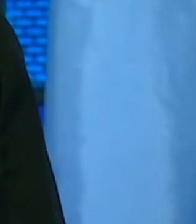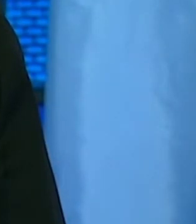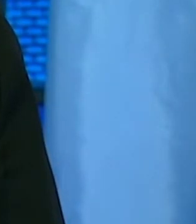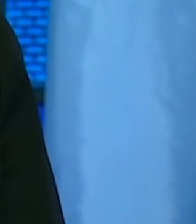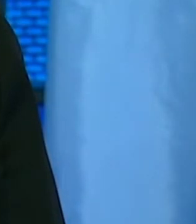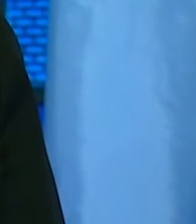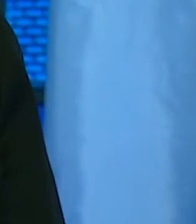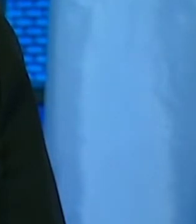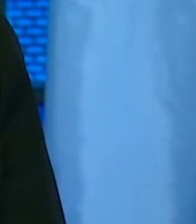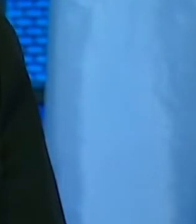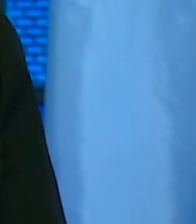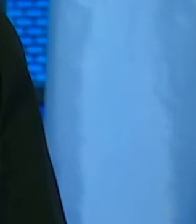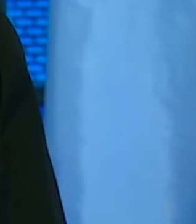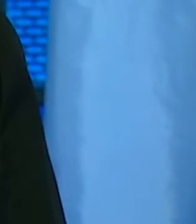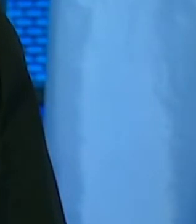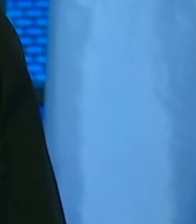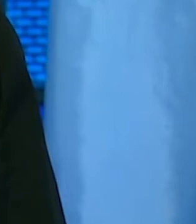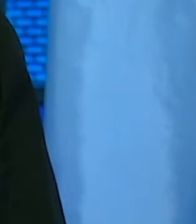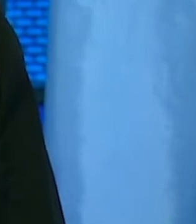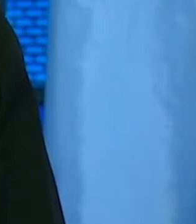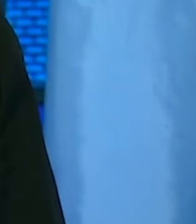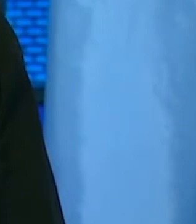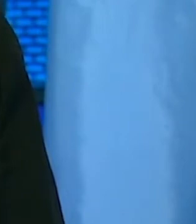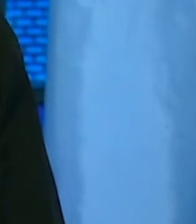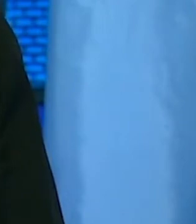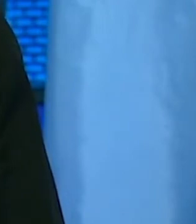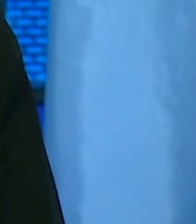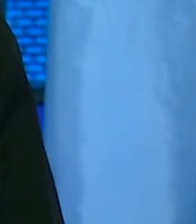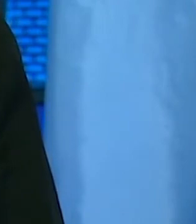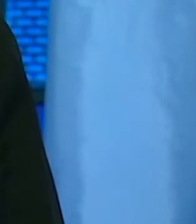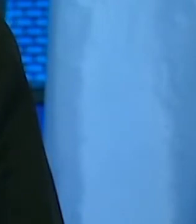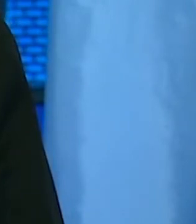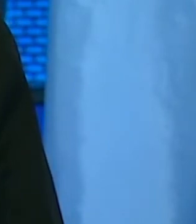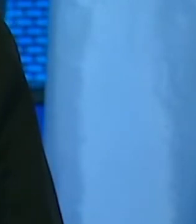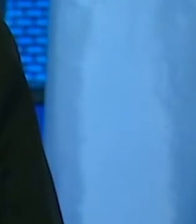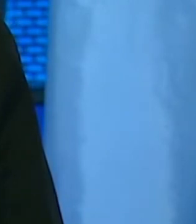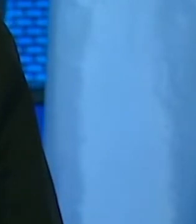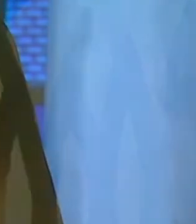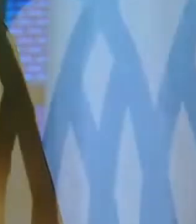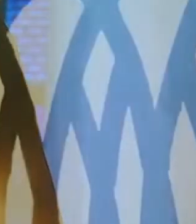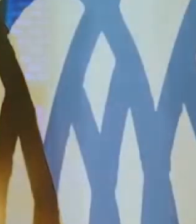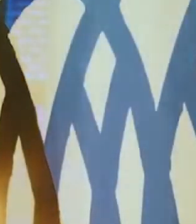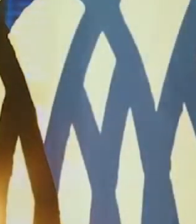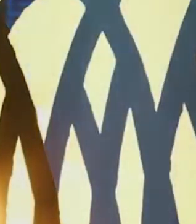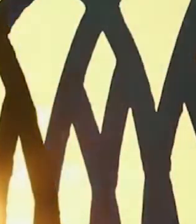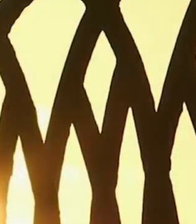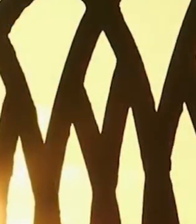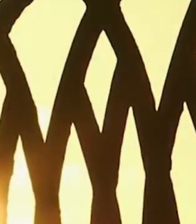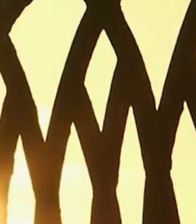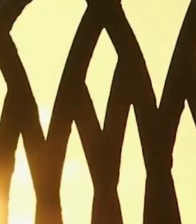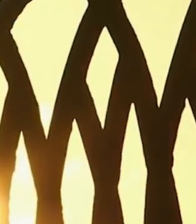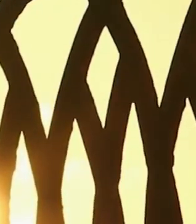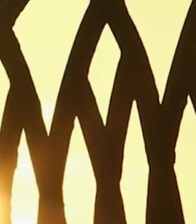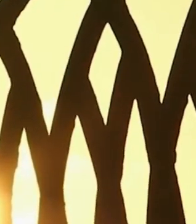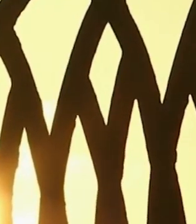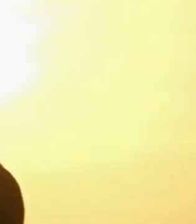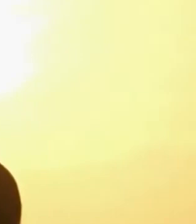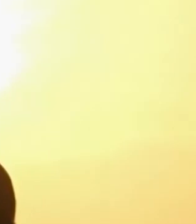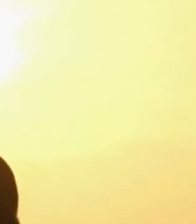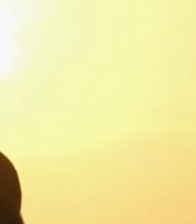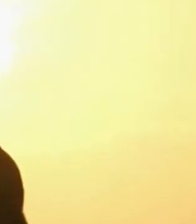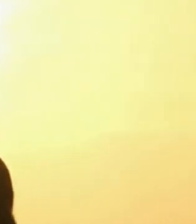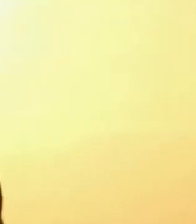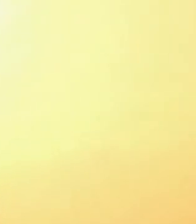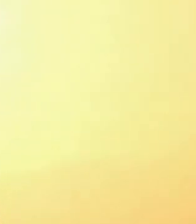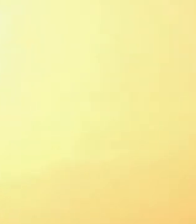formation has been jeopardized, their steps towards adulthood, identity, and self-sufficiency is thrown off course. Some have taken on